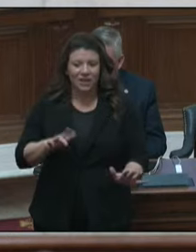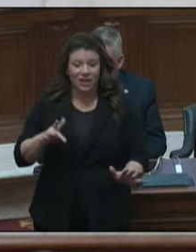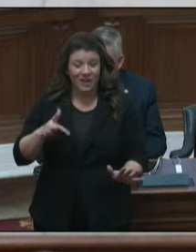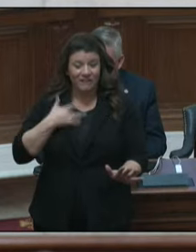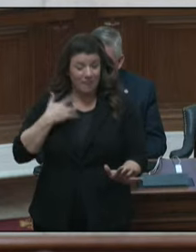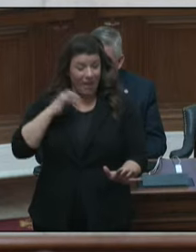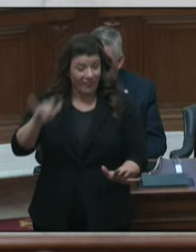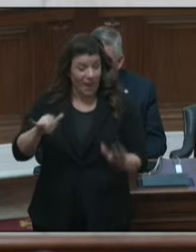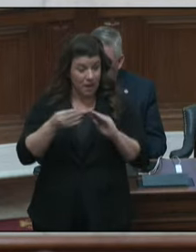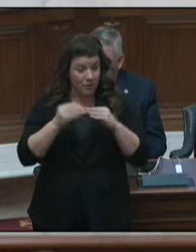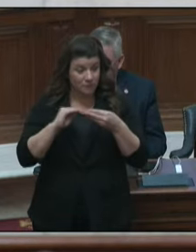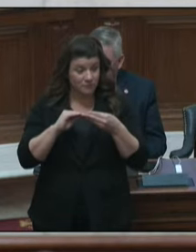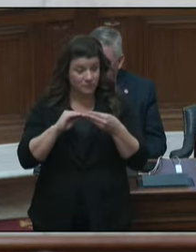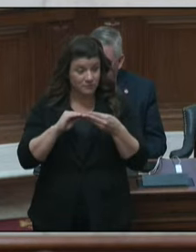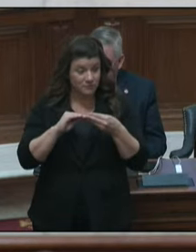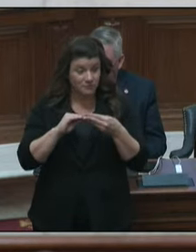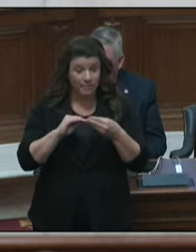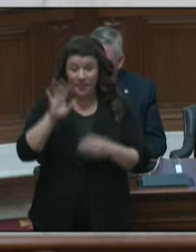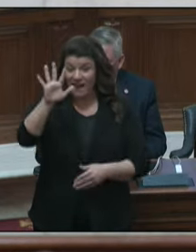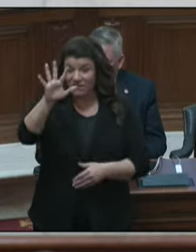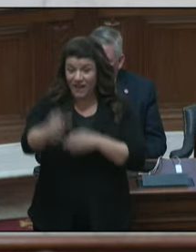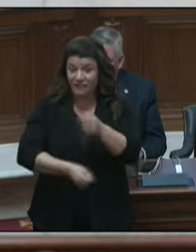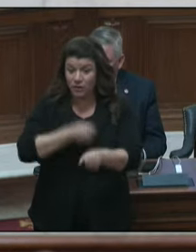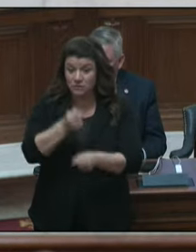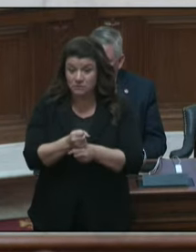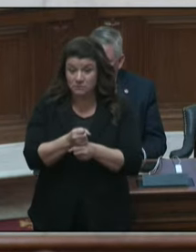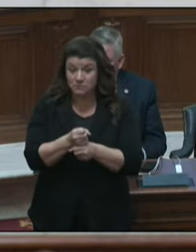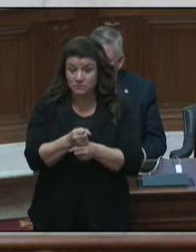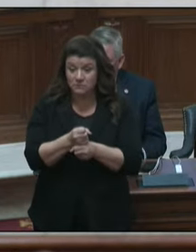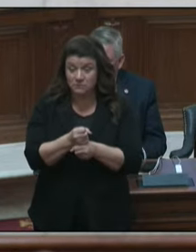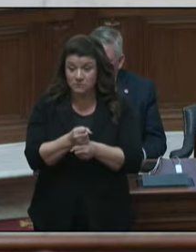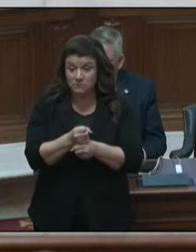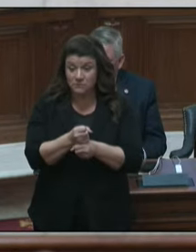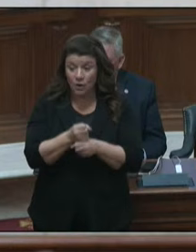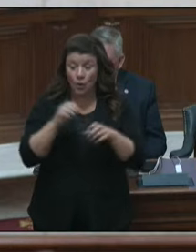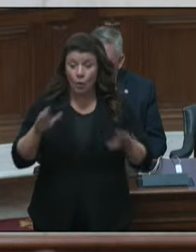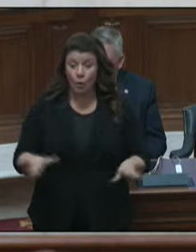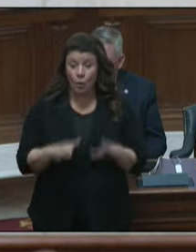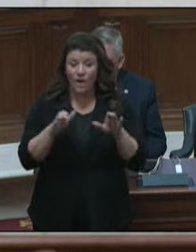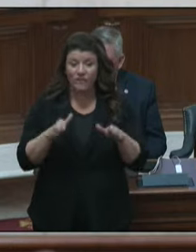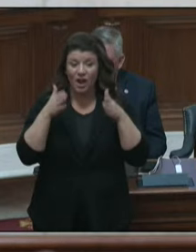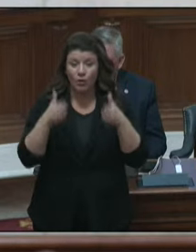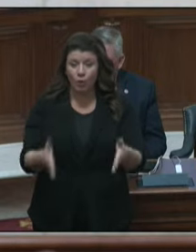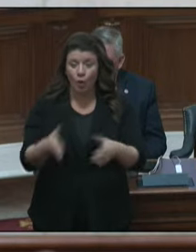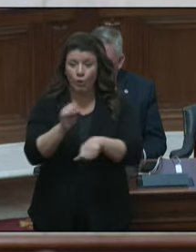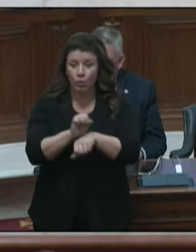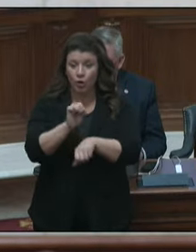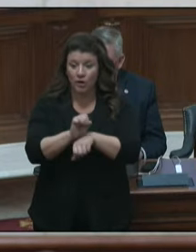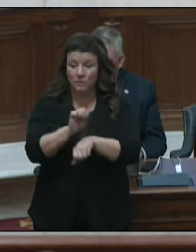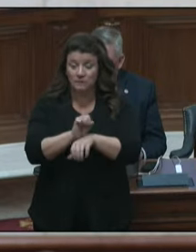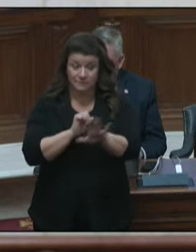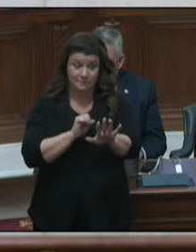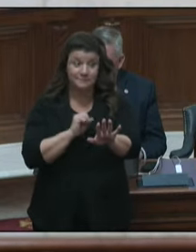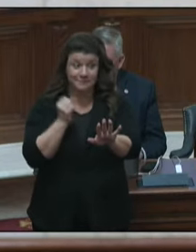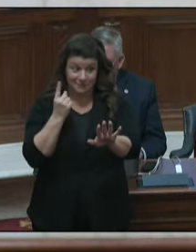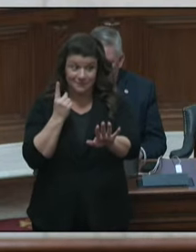number. In 5 years, we have done road work, now get